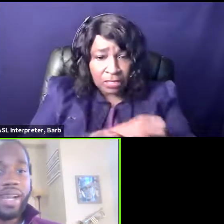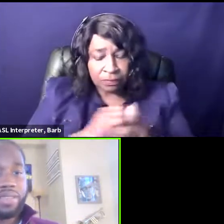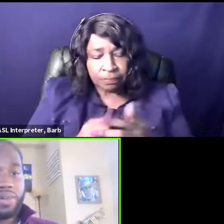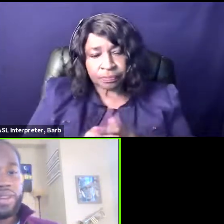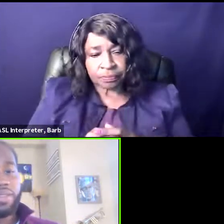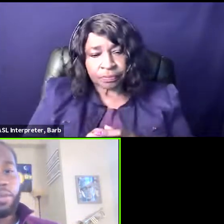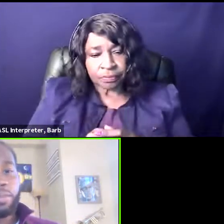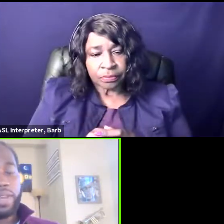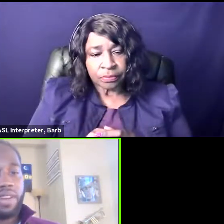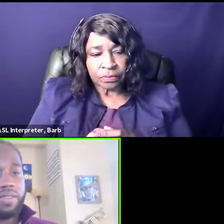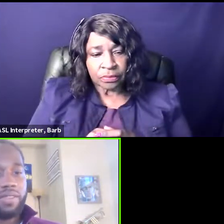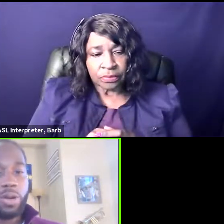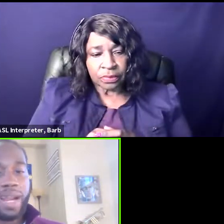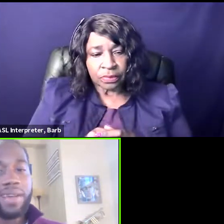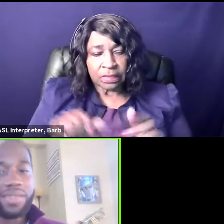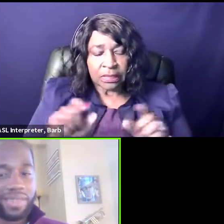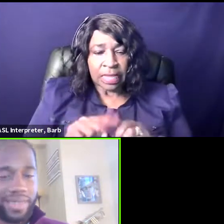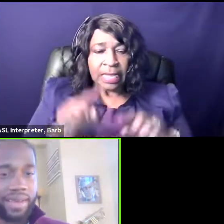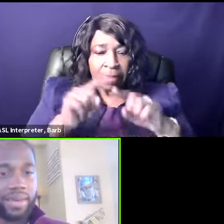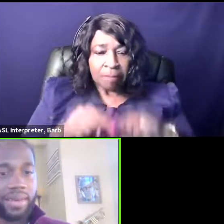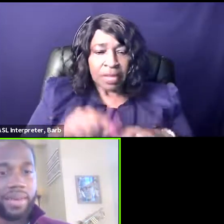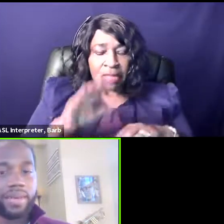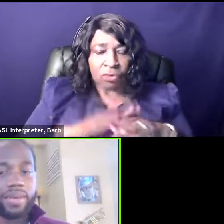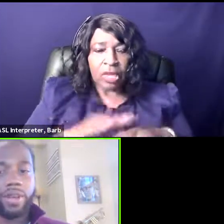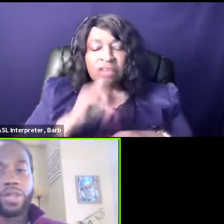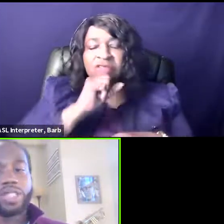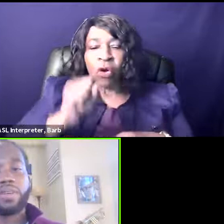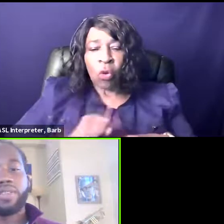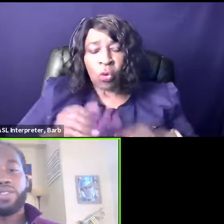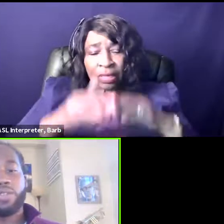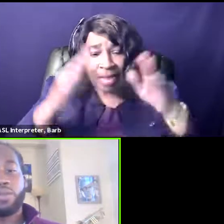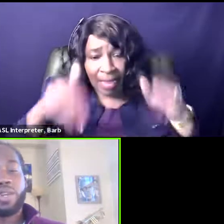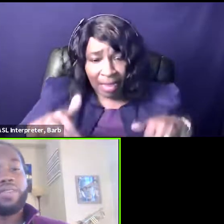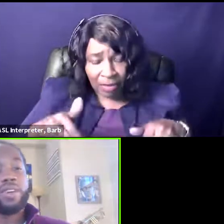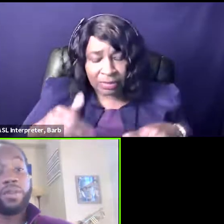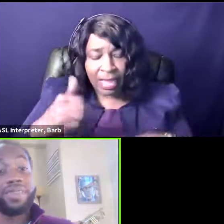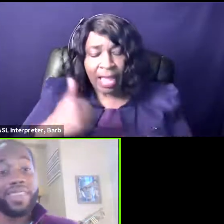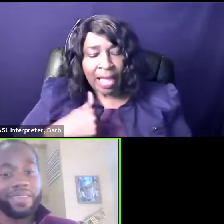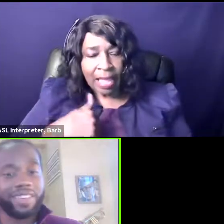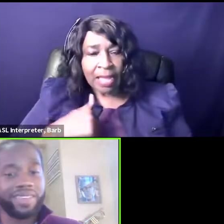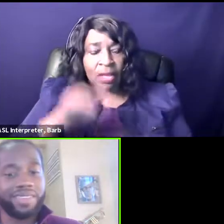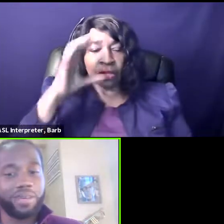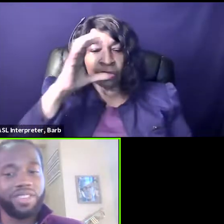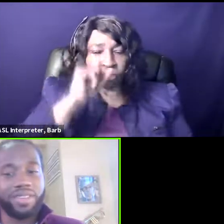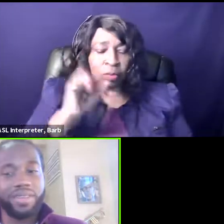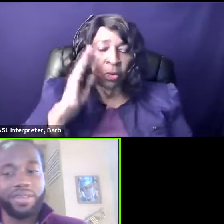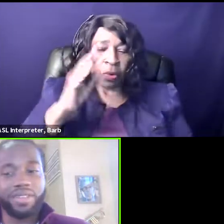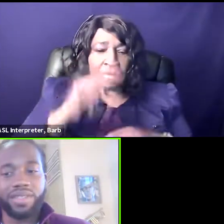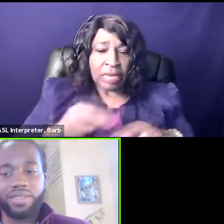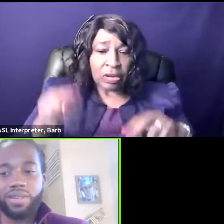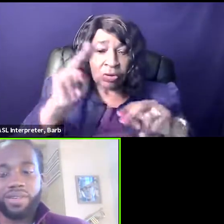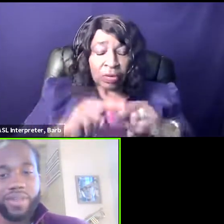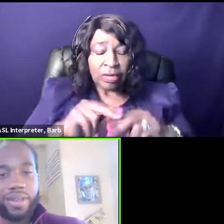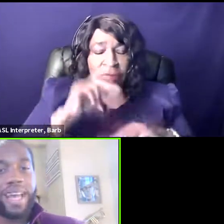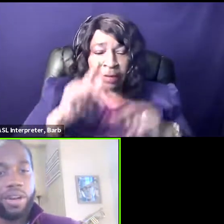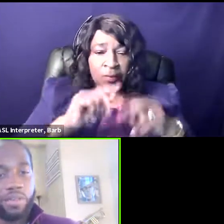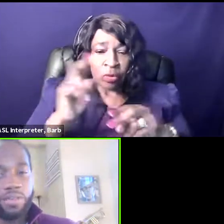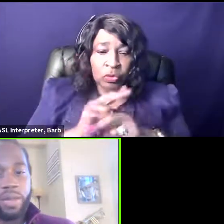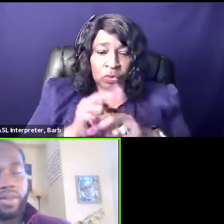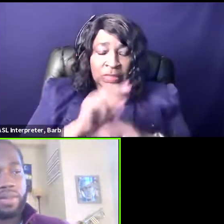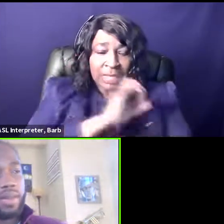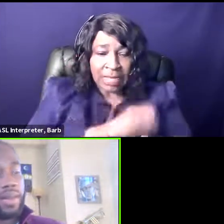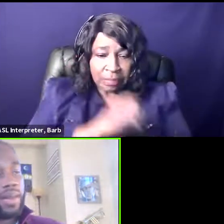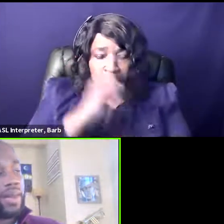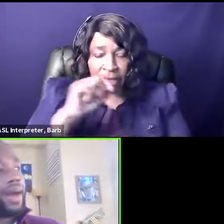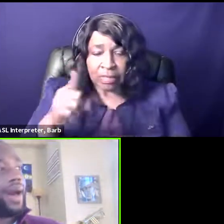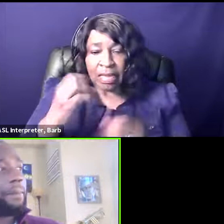the Detroit housing, right, is still based off of older housing stock, which I would have assumed would have increased the energy consumption, just because there's, a lot of homes